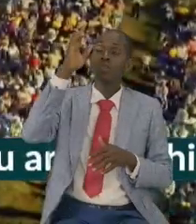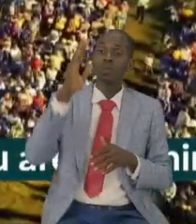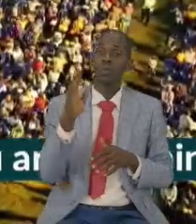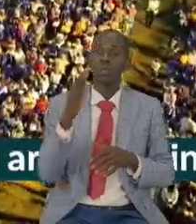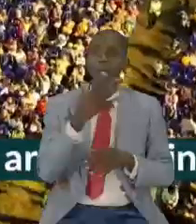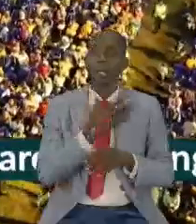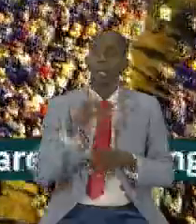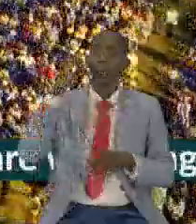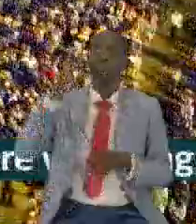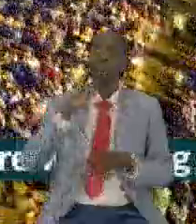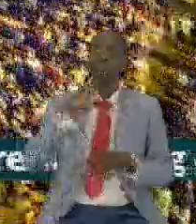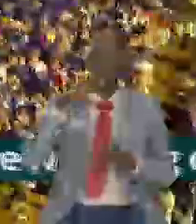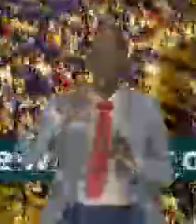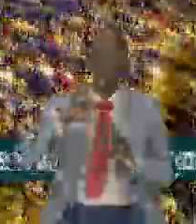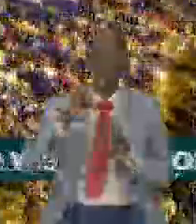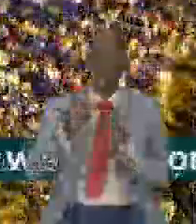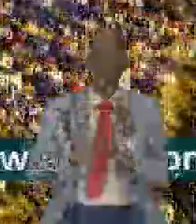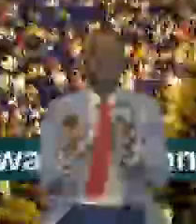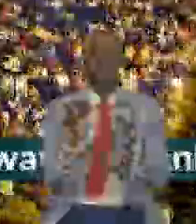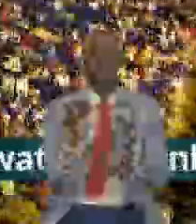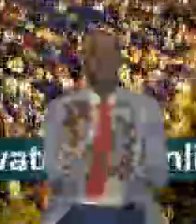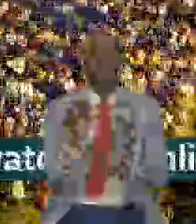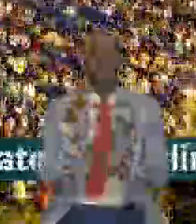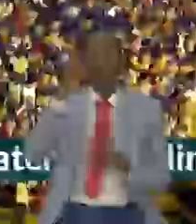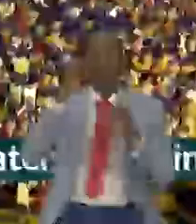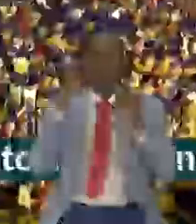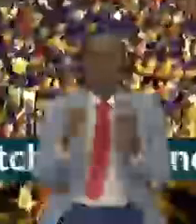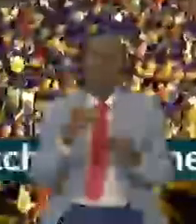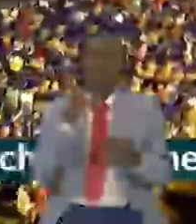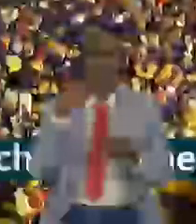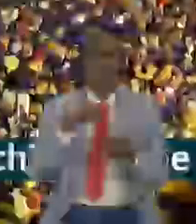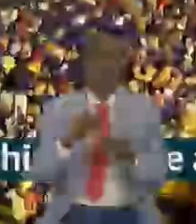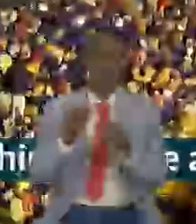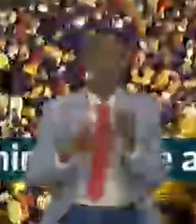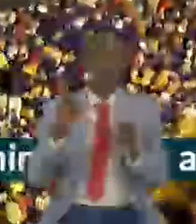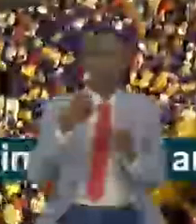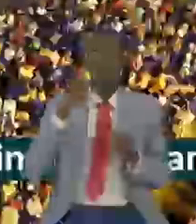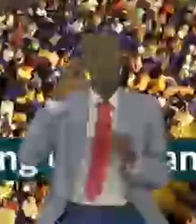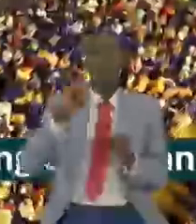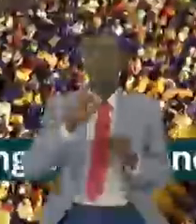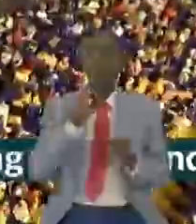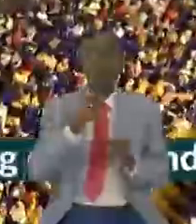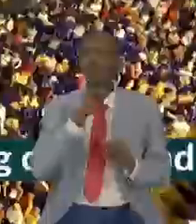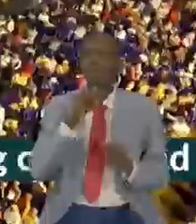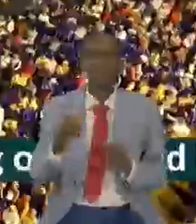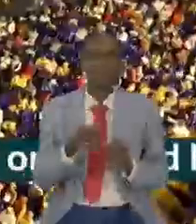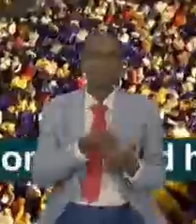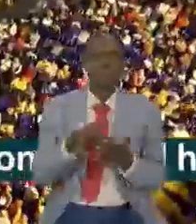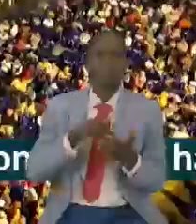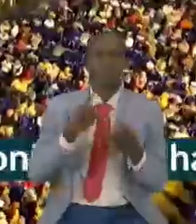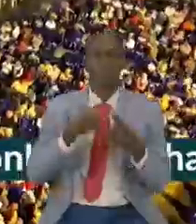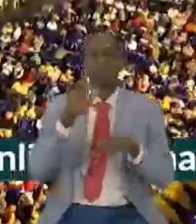there with them, and you come out with them. The pastor will soon come now for miracle prayer, for